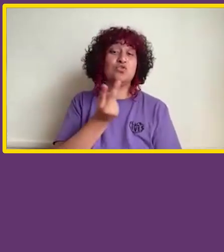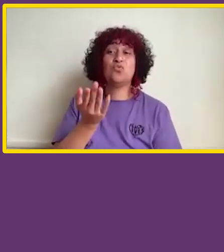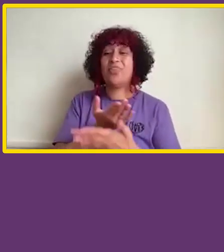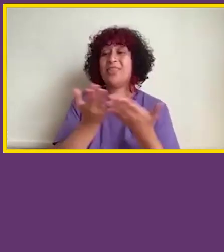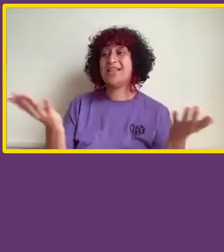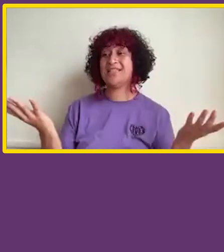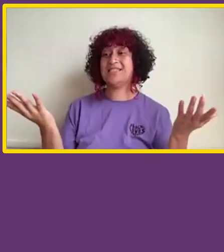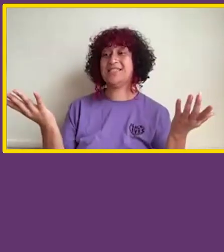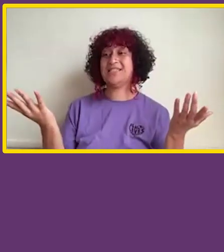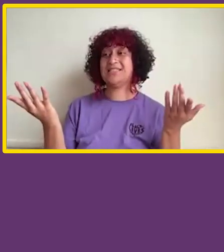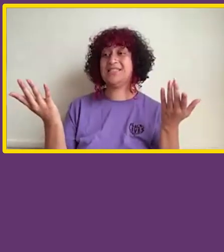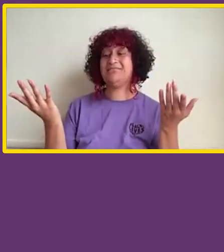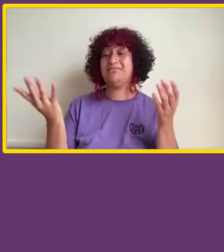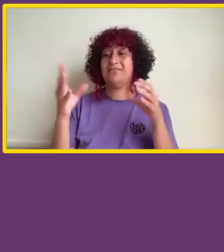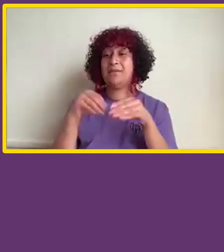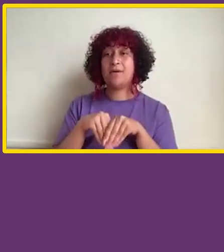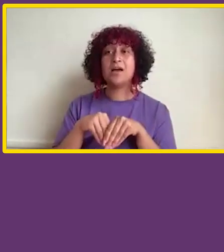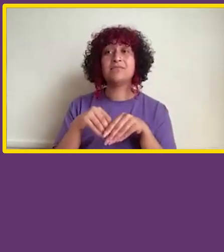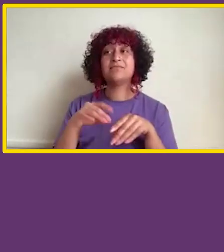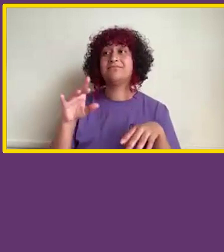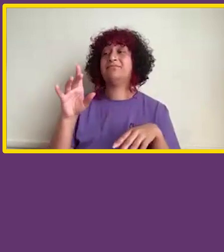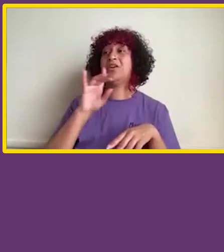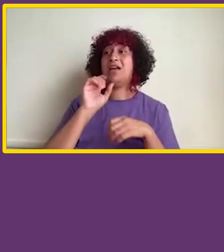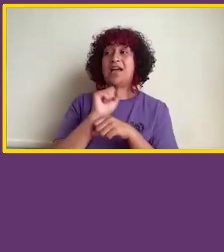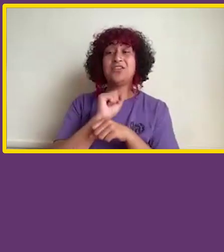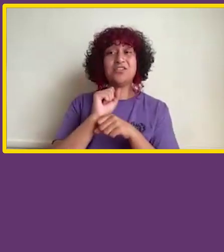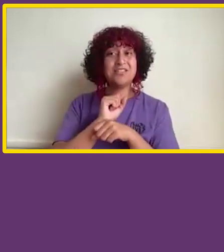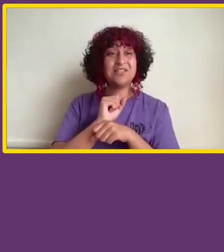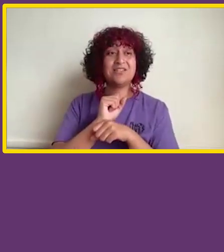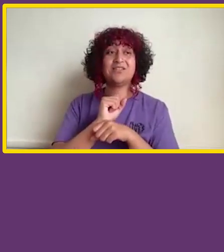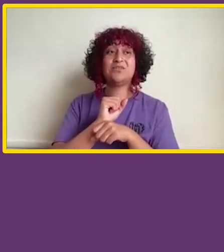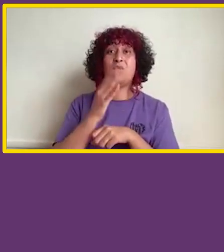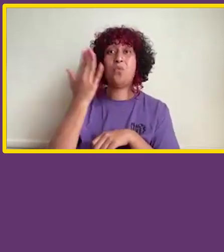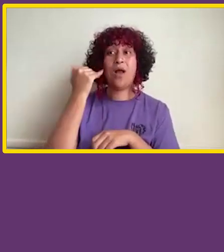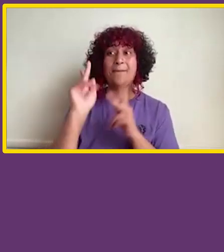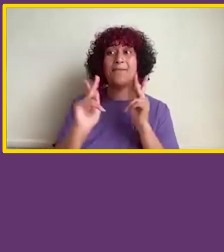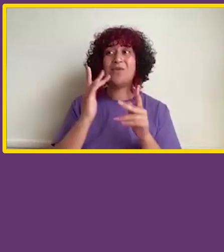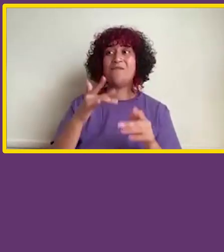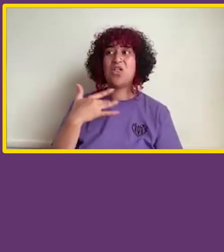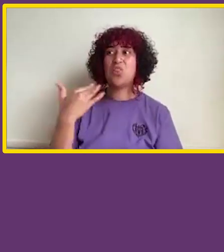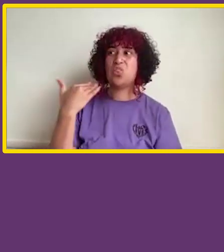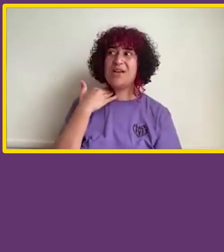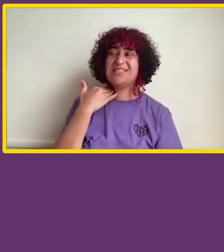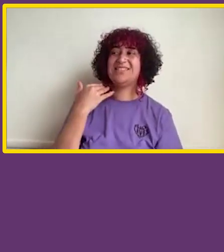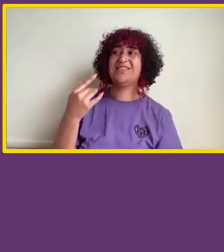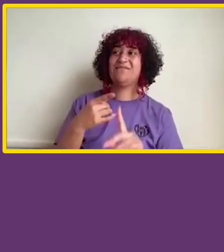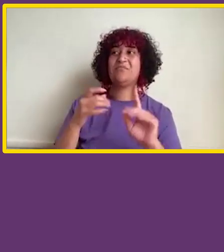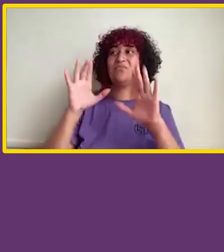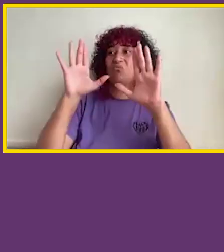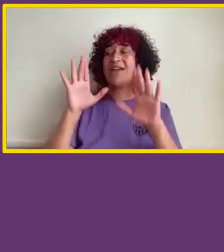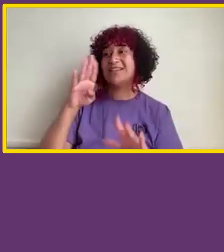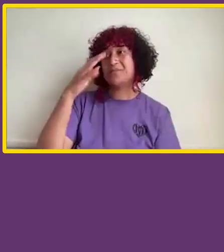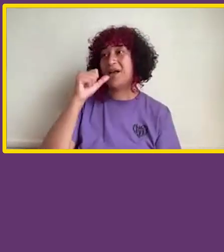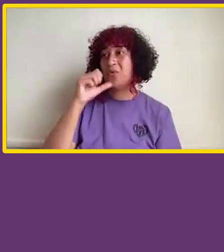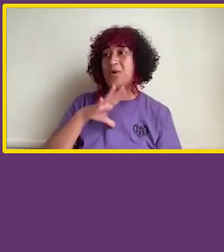combined are actually what cause people to feel threatened by the greatness of Black women